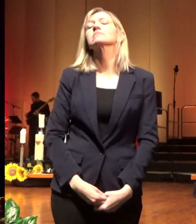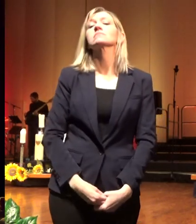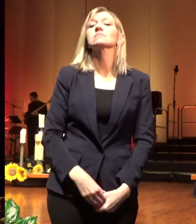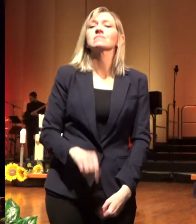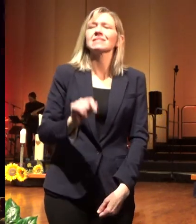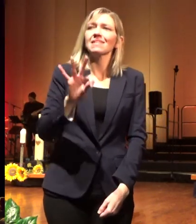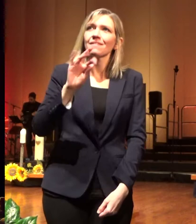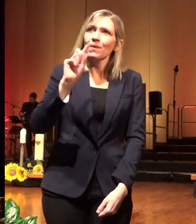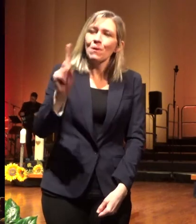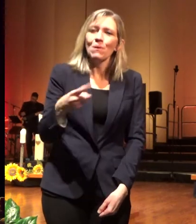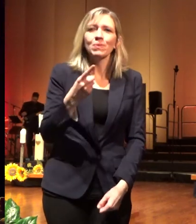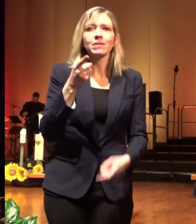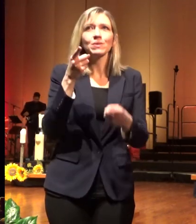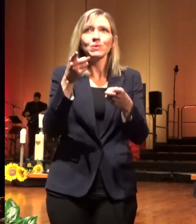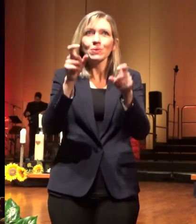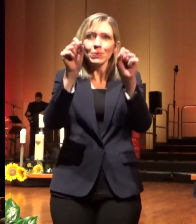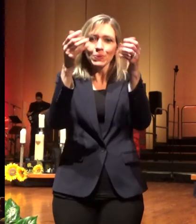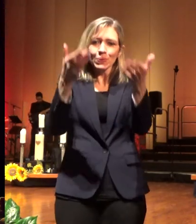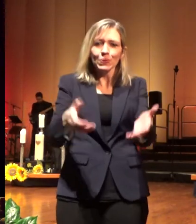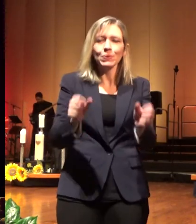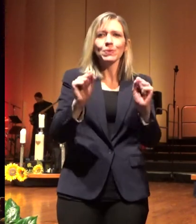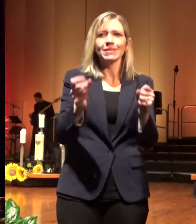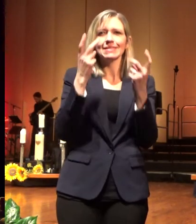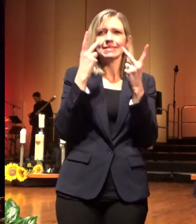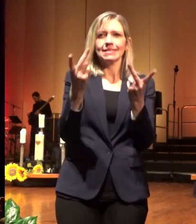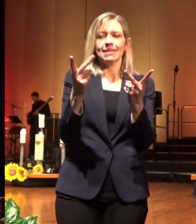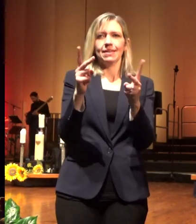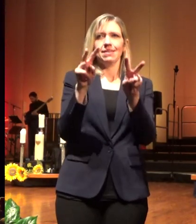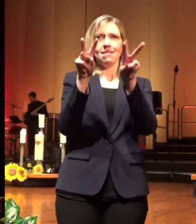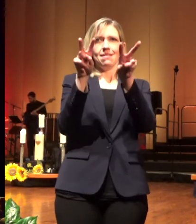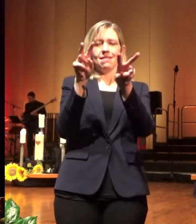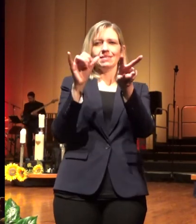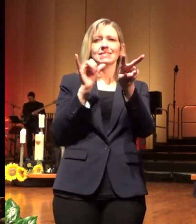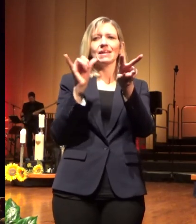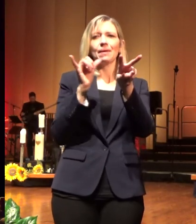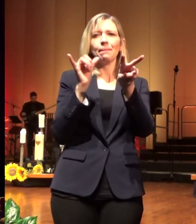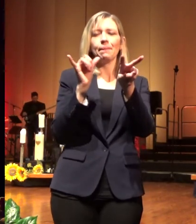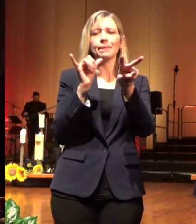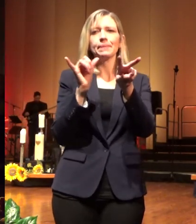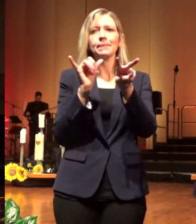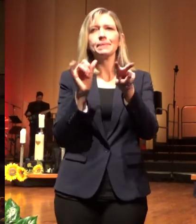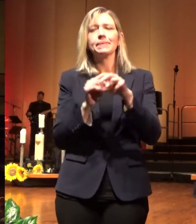If only you could see what I see.